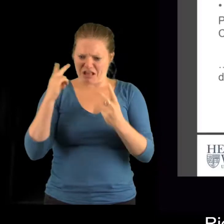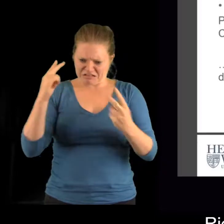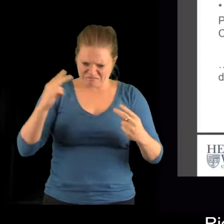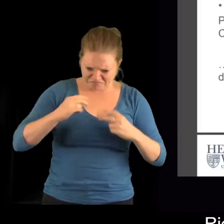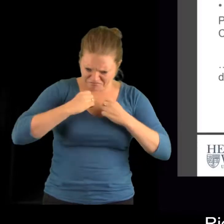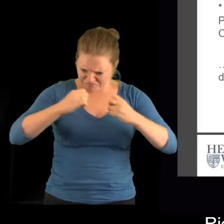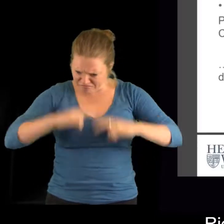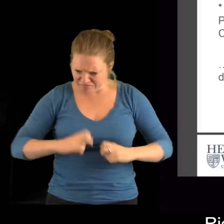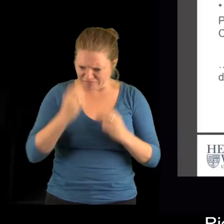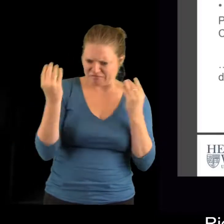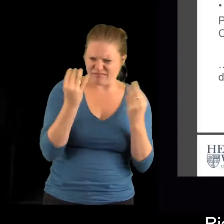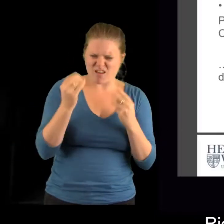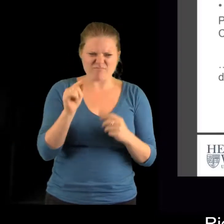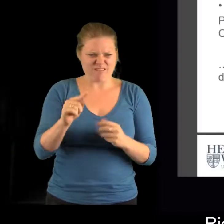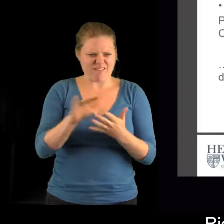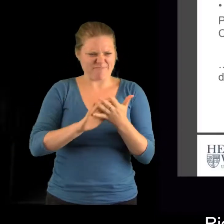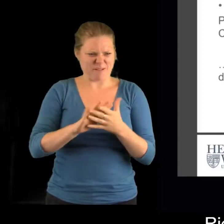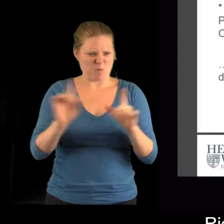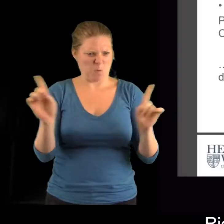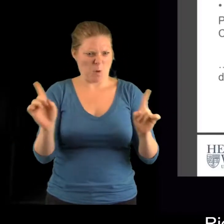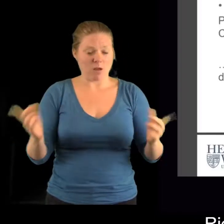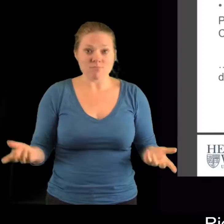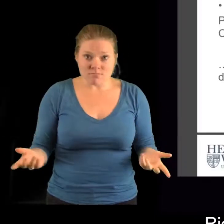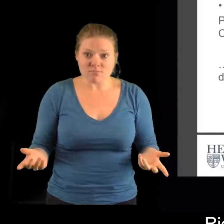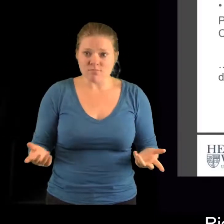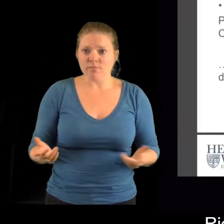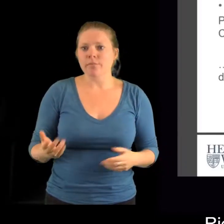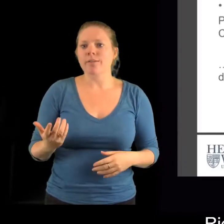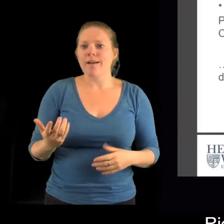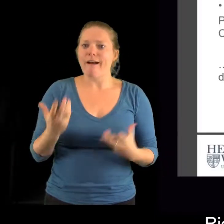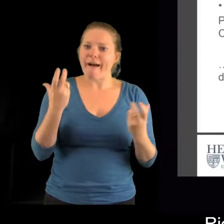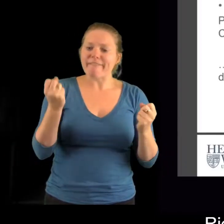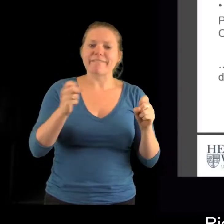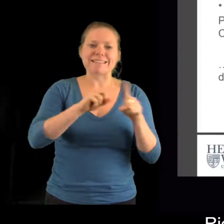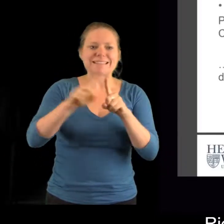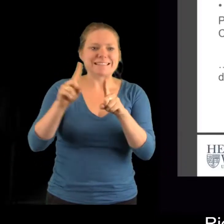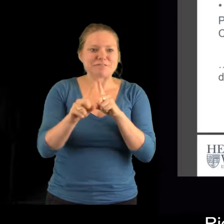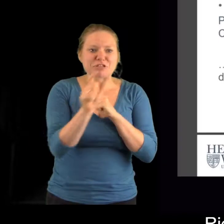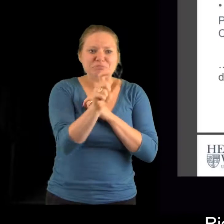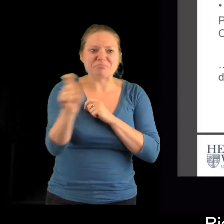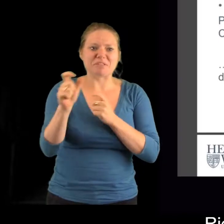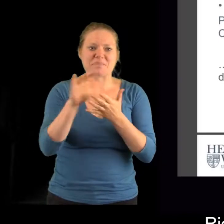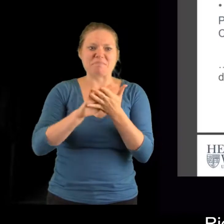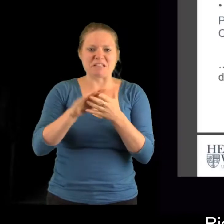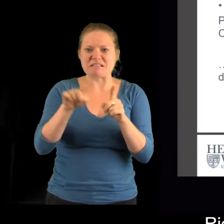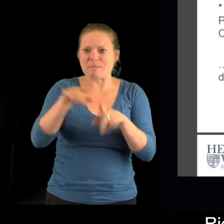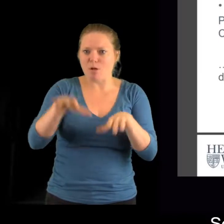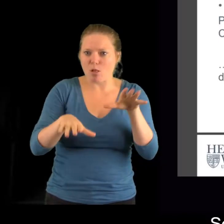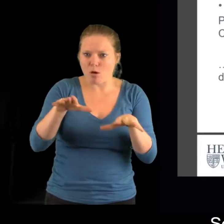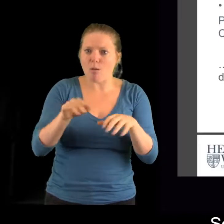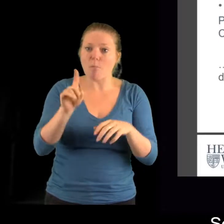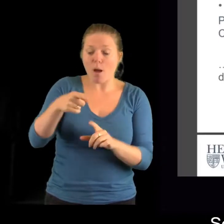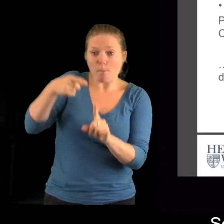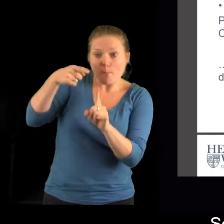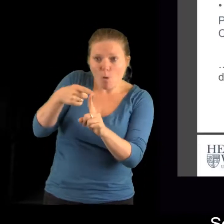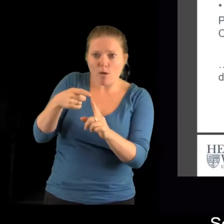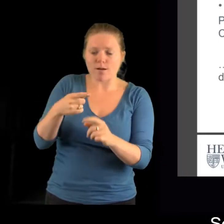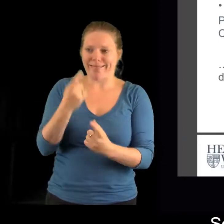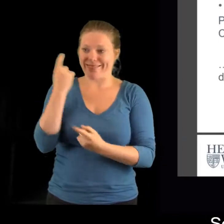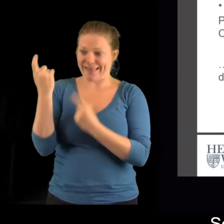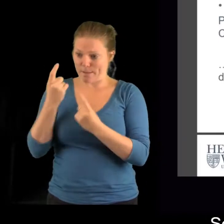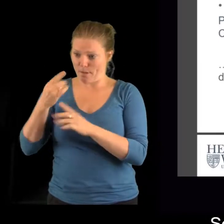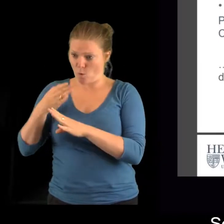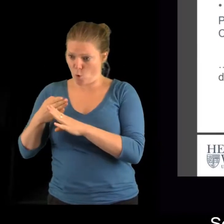right? So what it is when we think and talk about the work for professional development purposes.